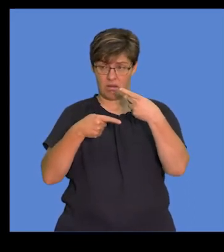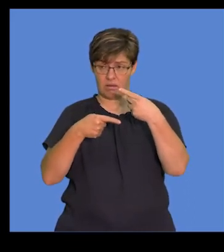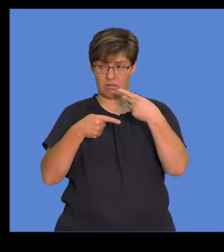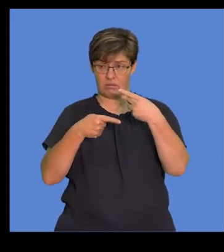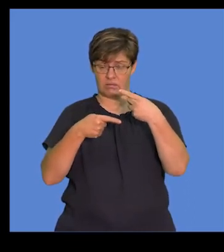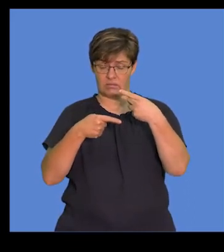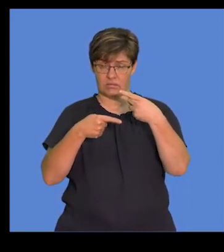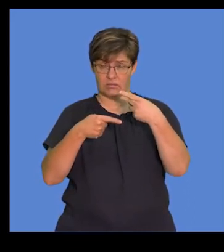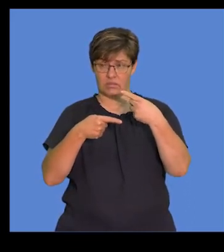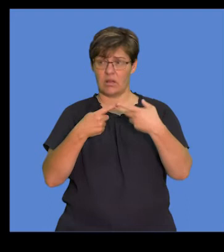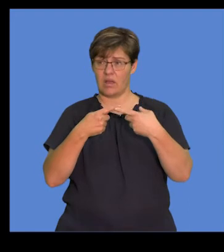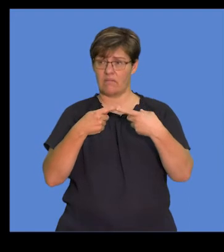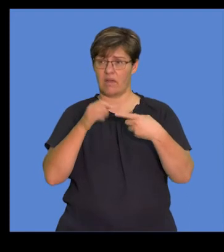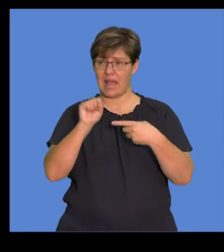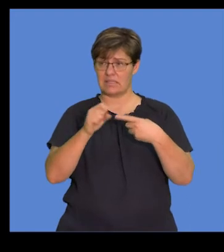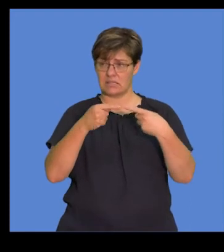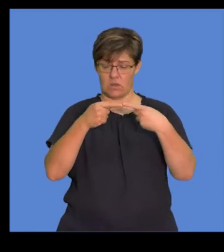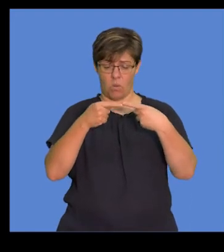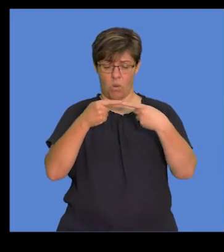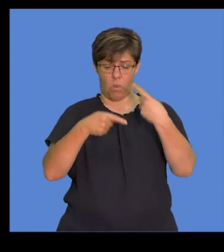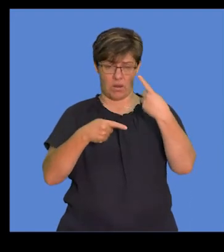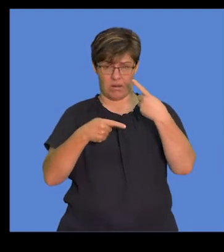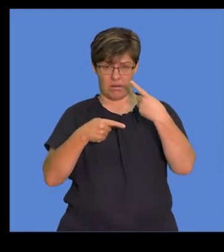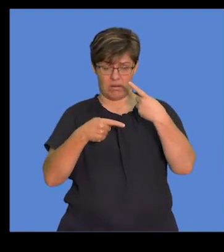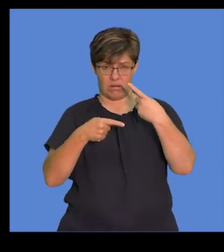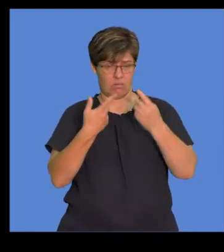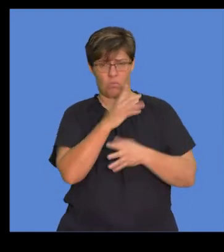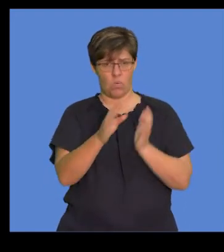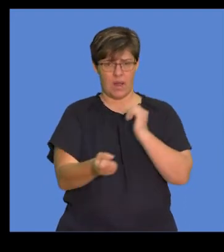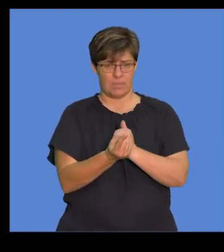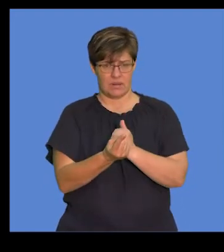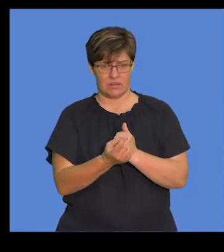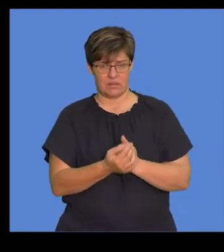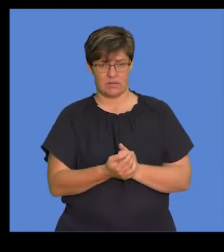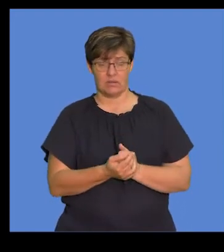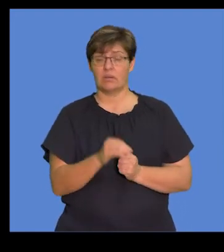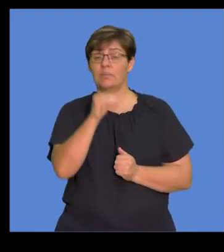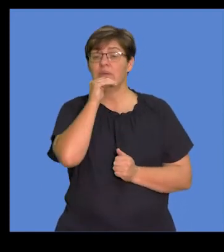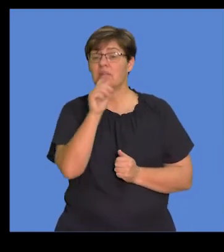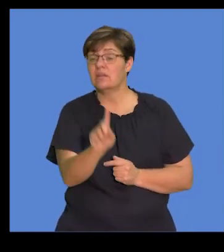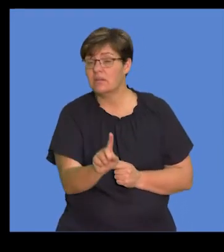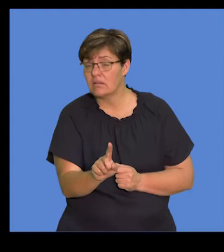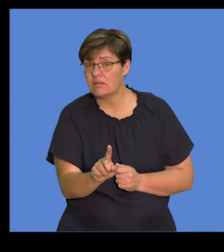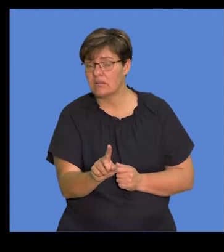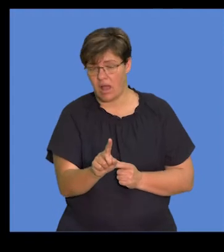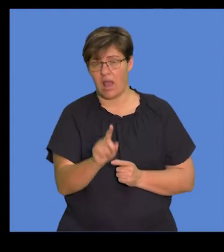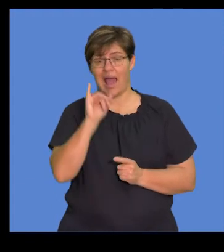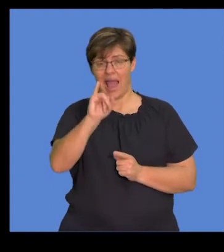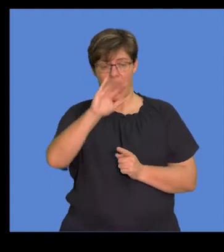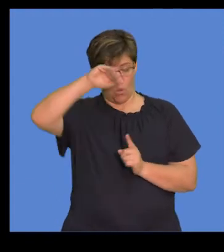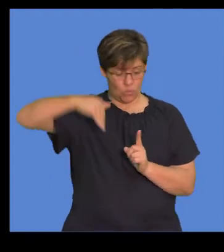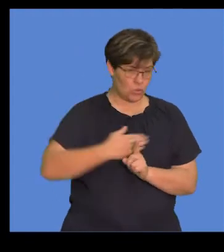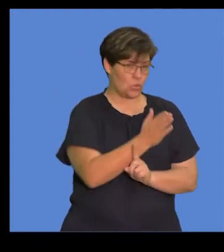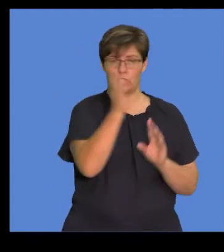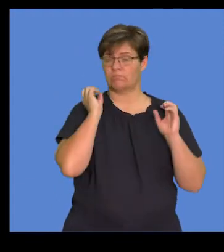this switch, let's call it switch S for now. If switch S is open, okay, what's going to happen? It will mean that there will be